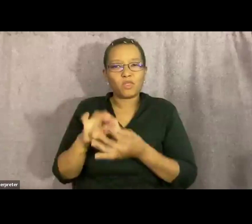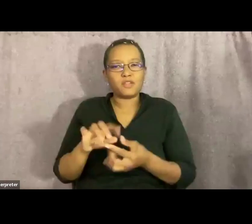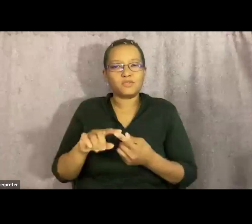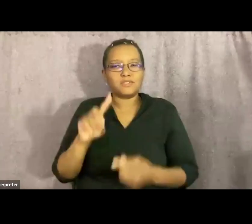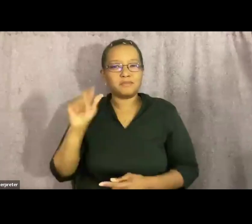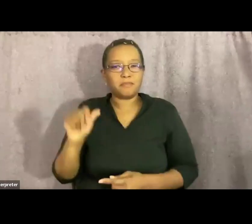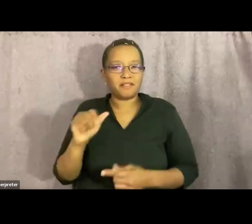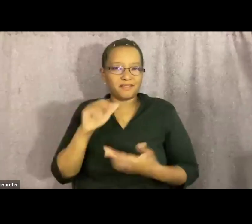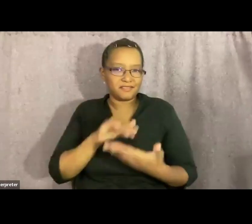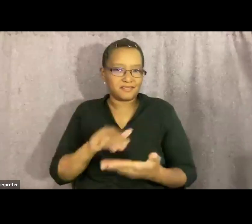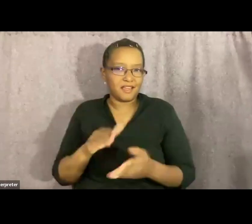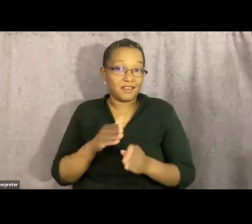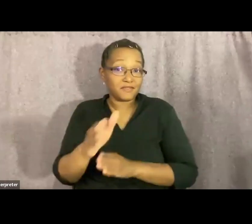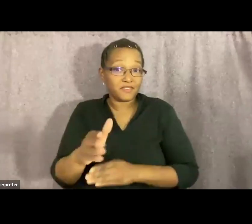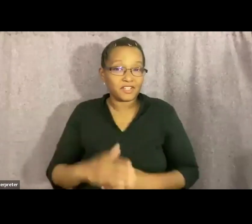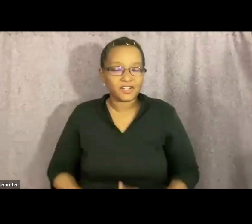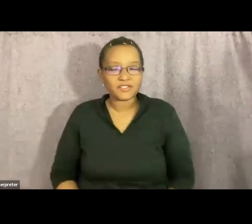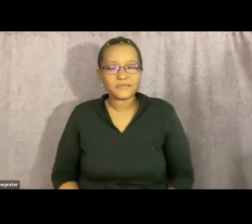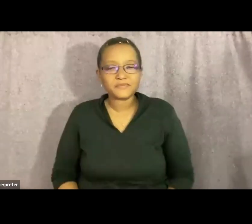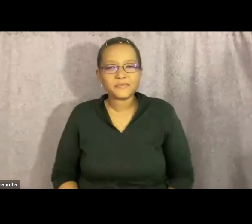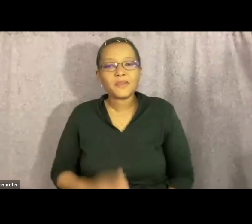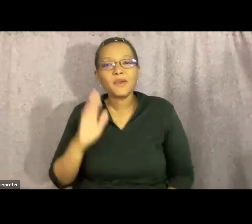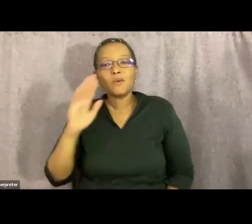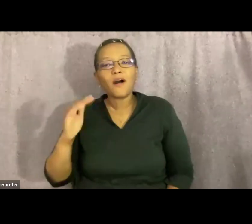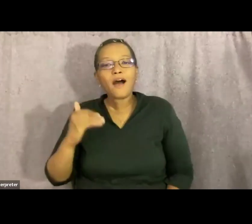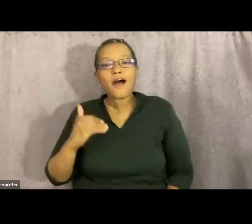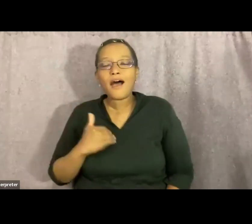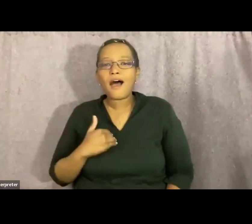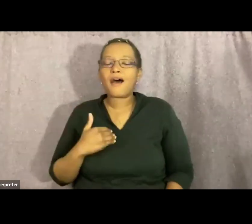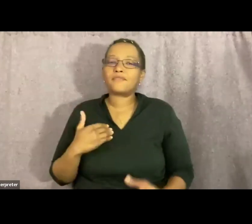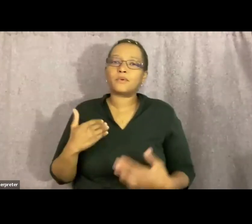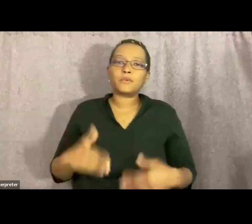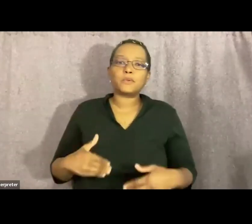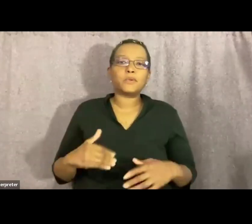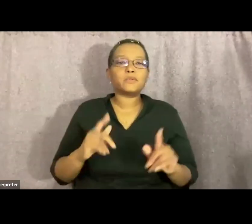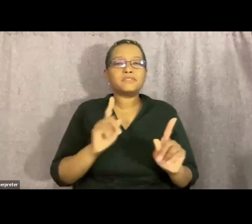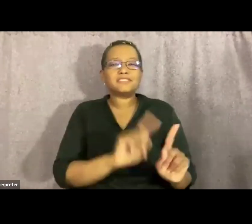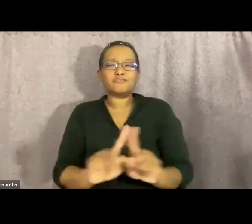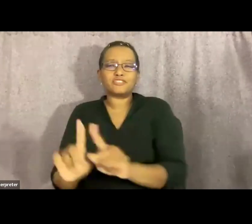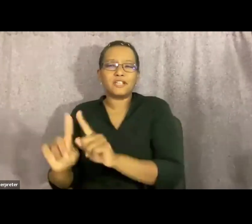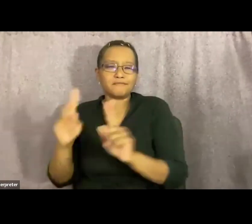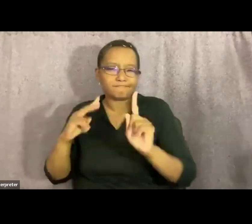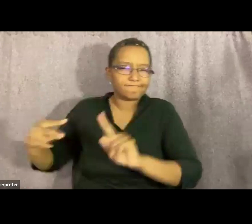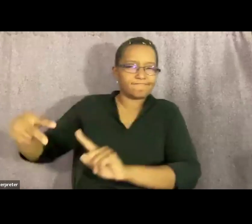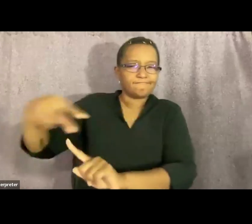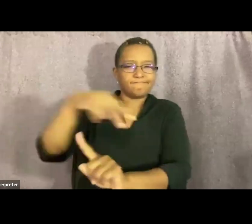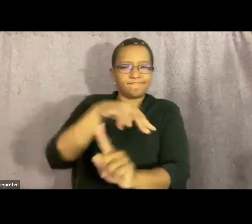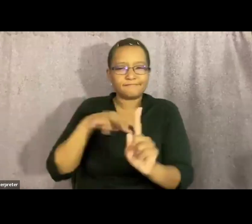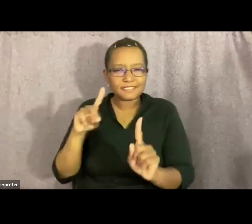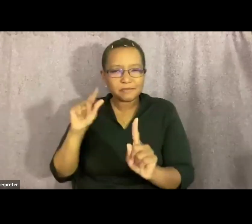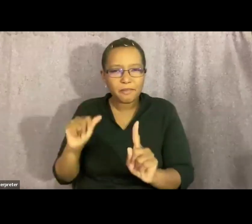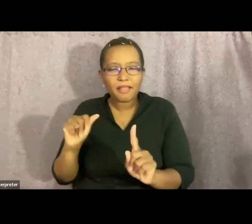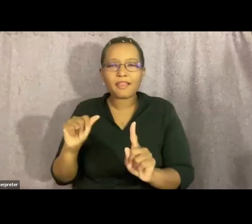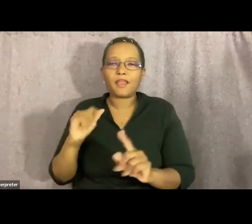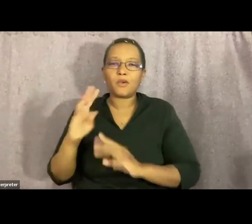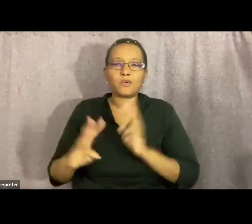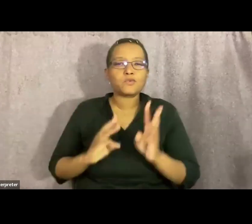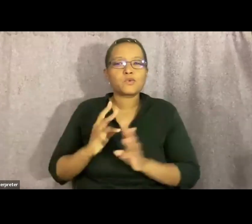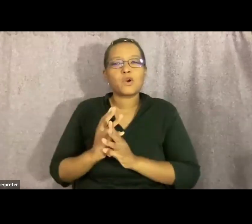We are going to be gifted with explorations across the expansive disability justice cosmos, ranging